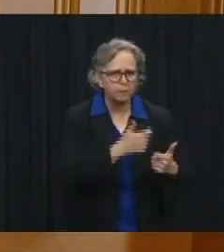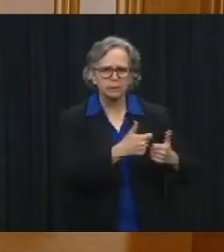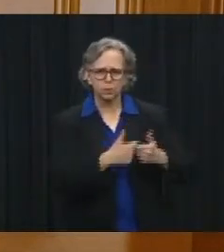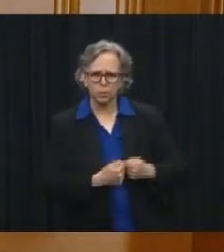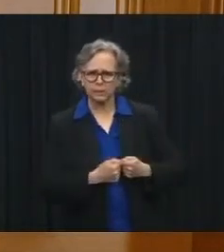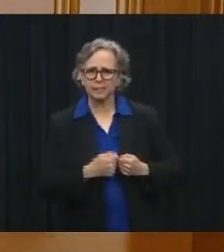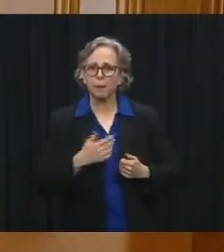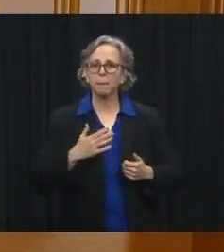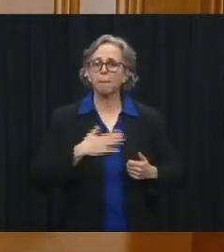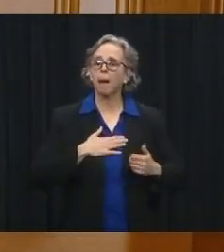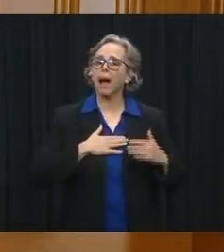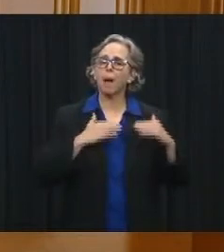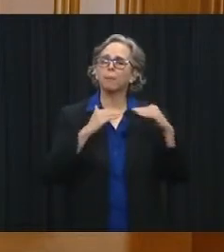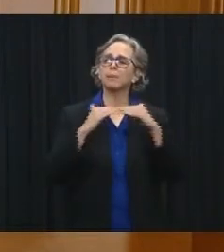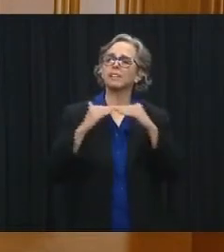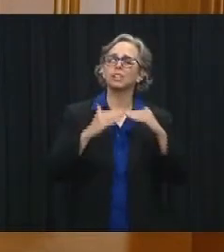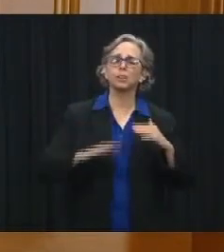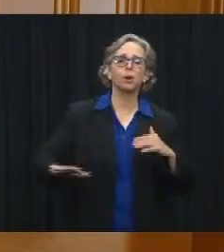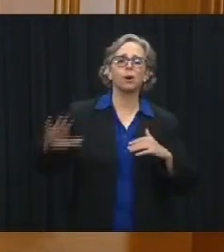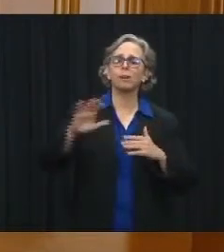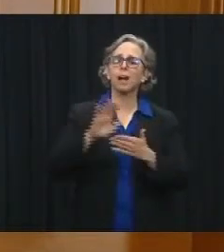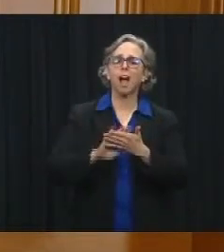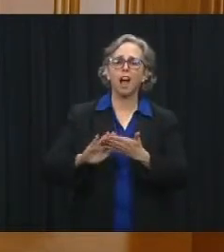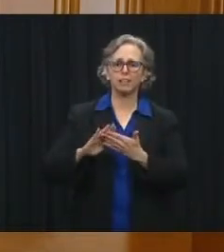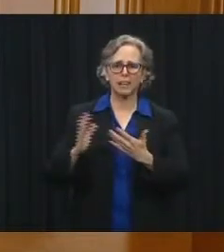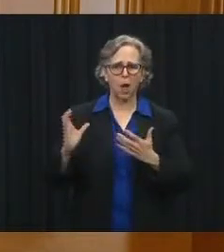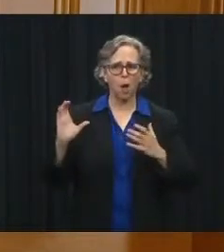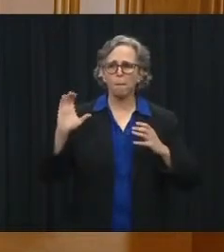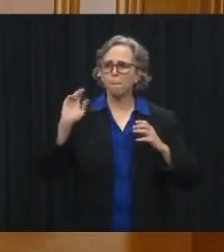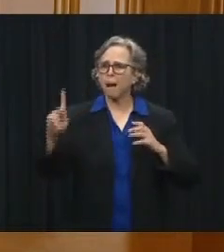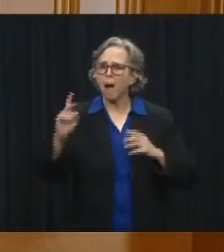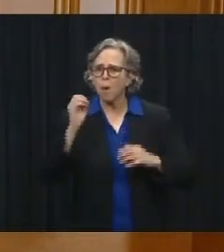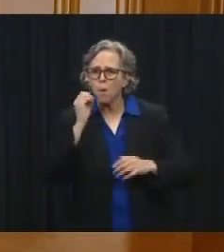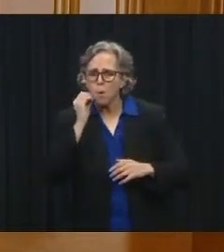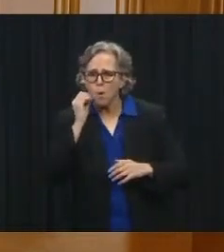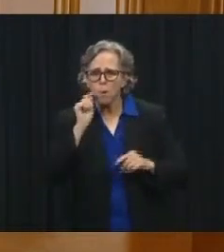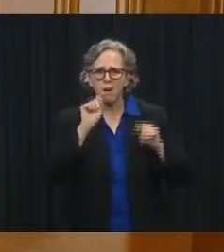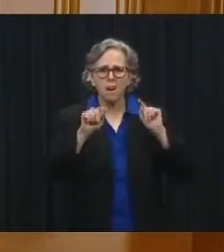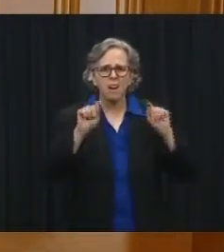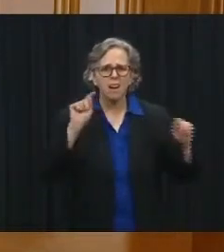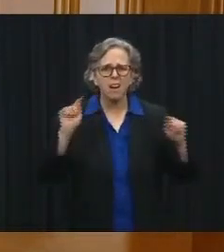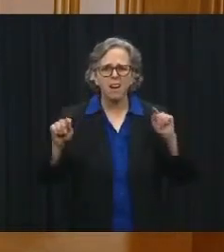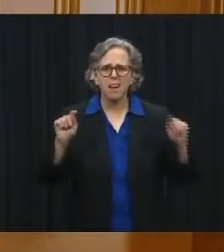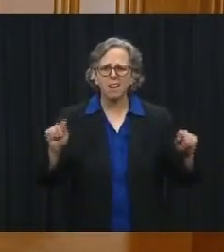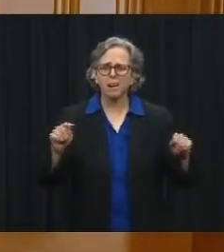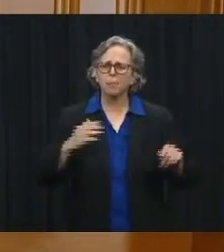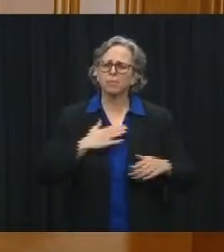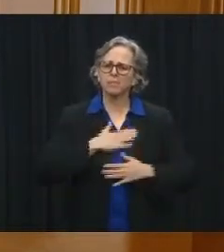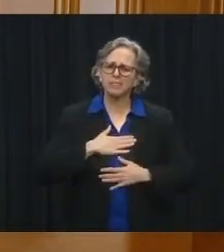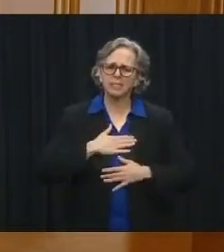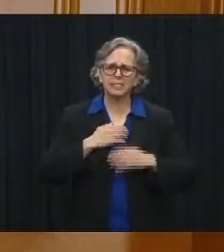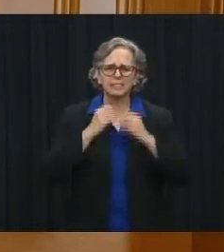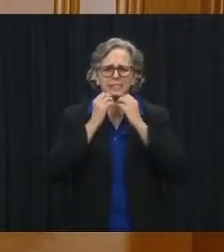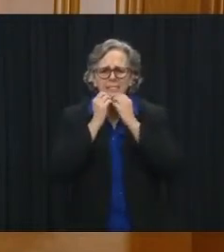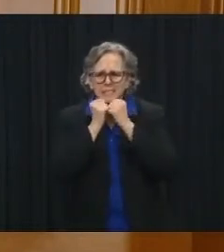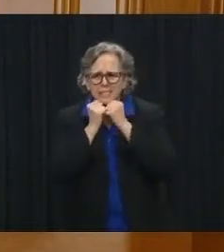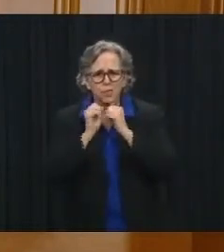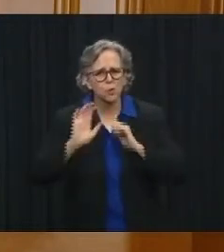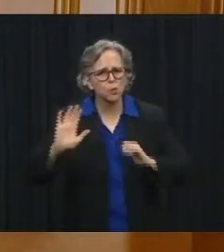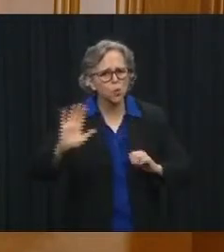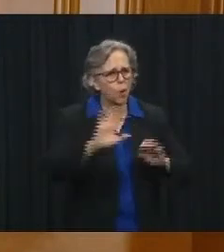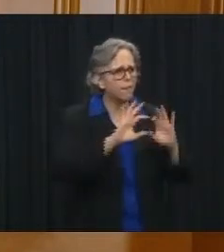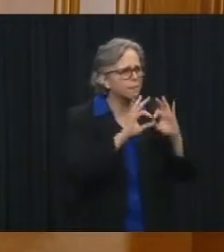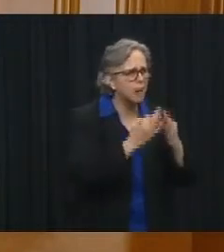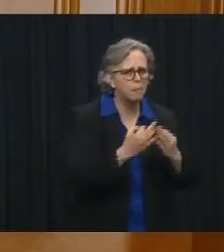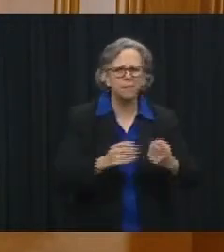home, let's love on our family and friends that we have not been around in a